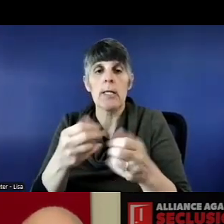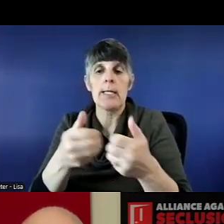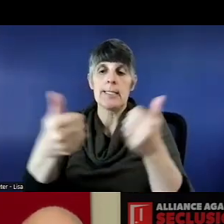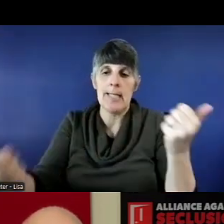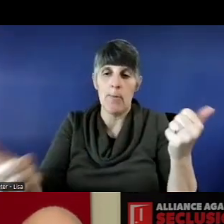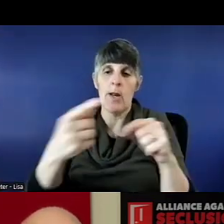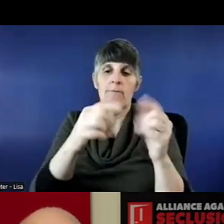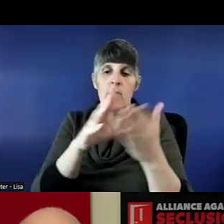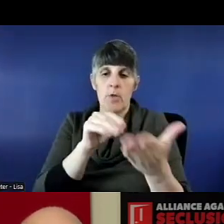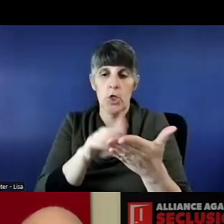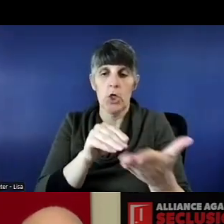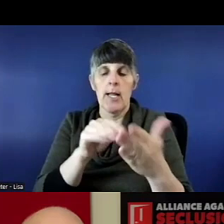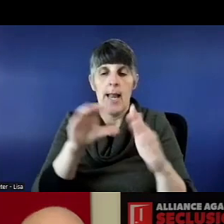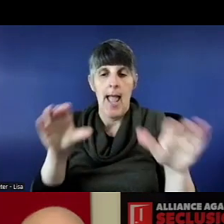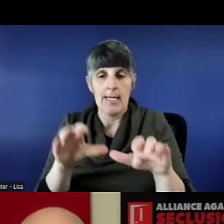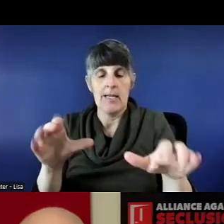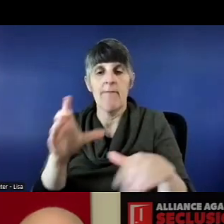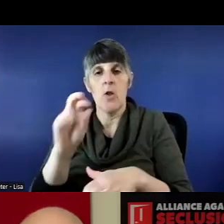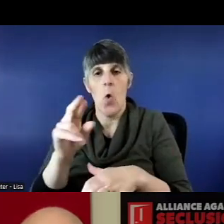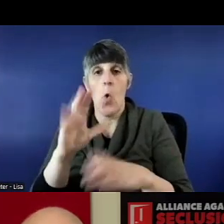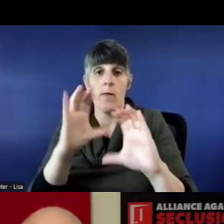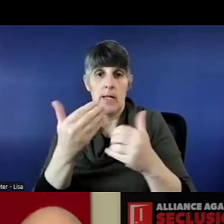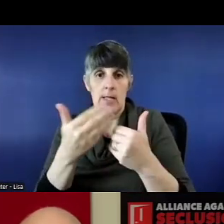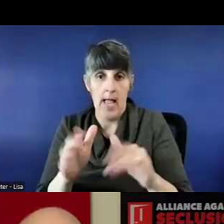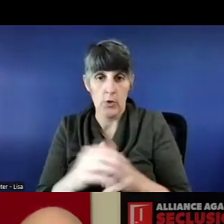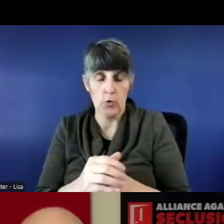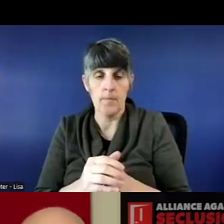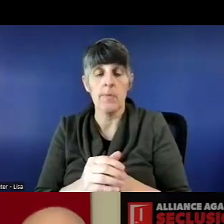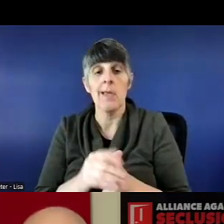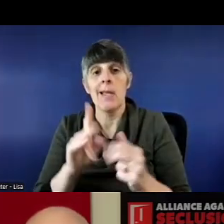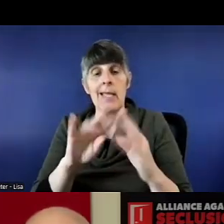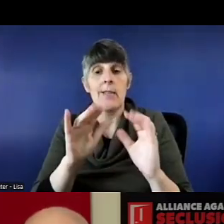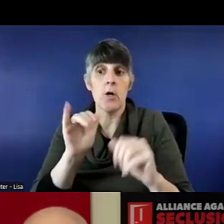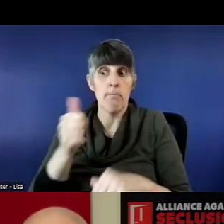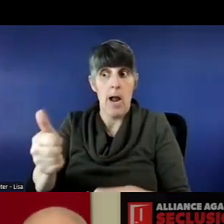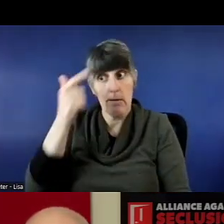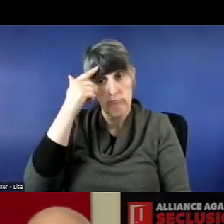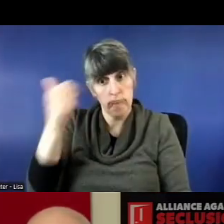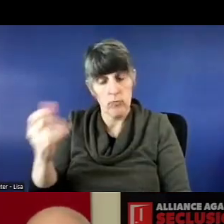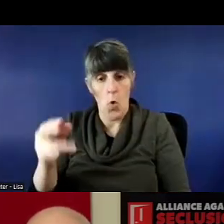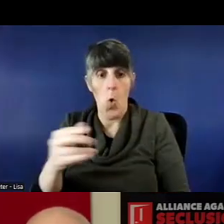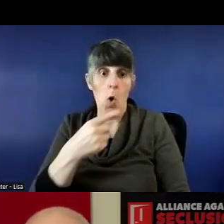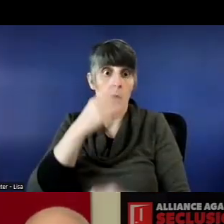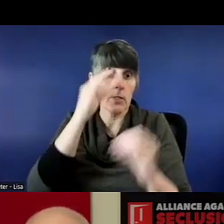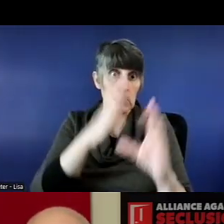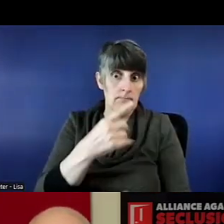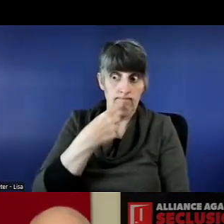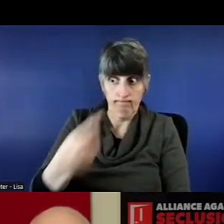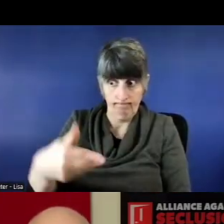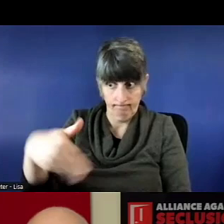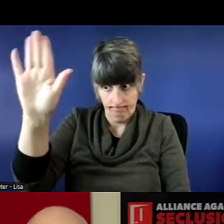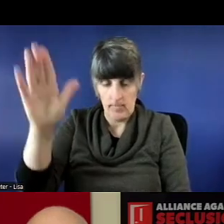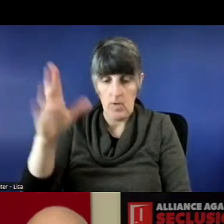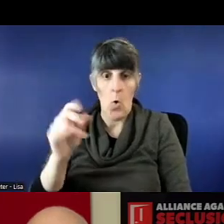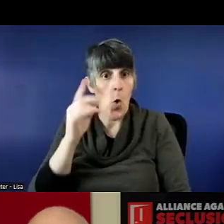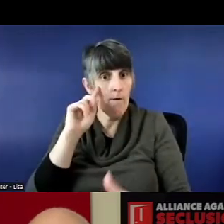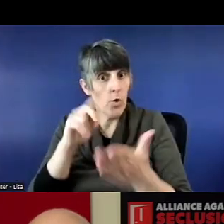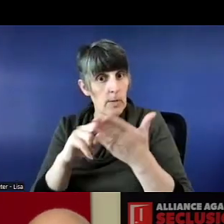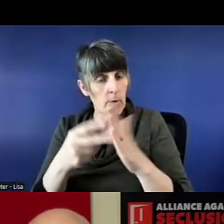from the learning activity or the classroom, either by choice or by direction of the staff for the purpose of calming.